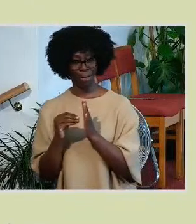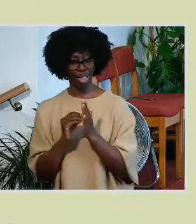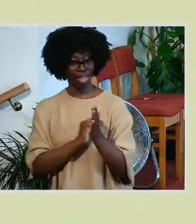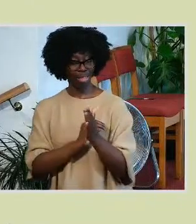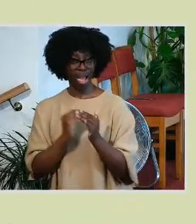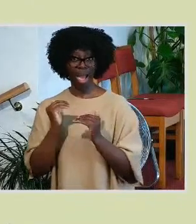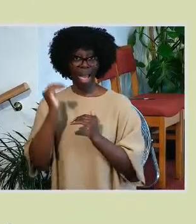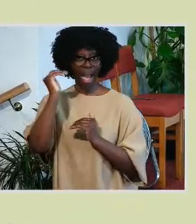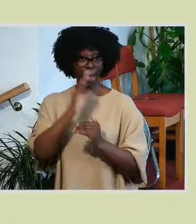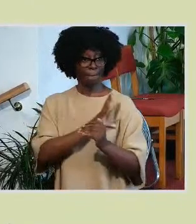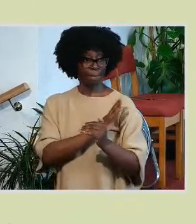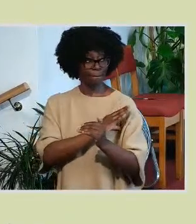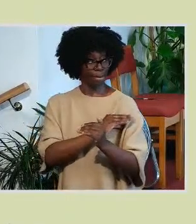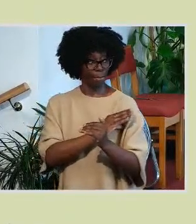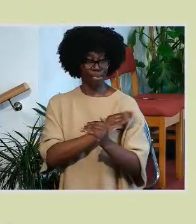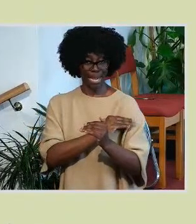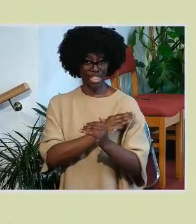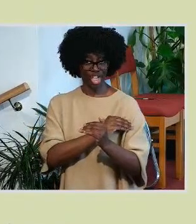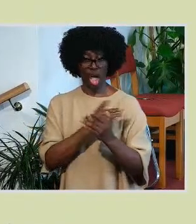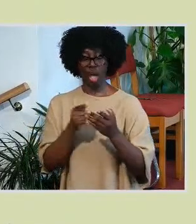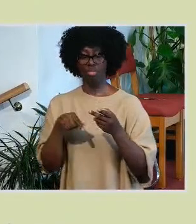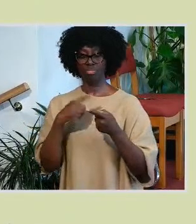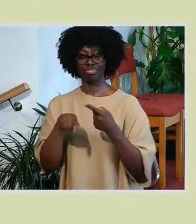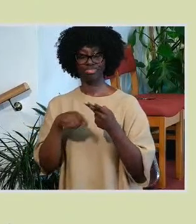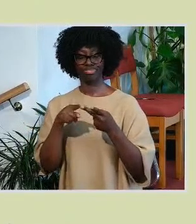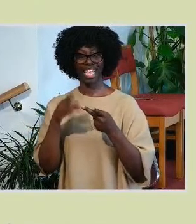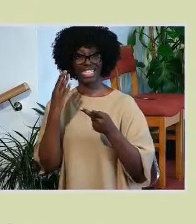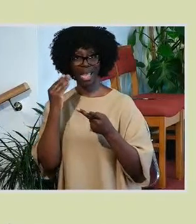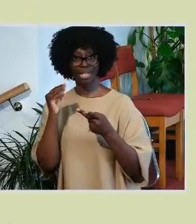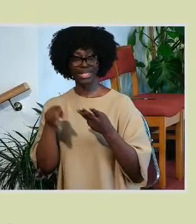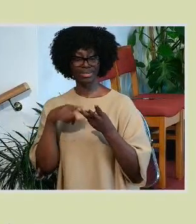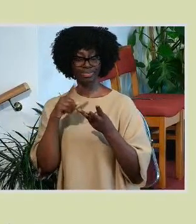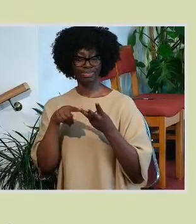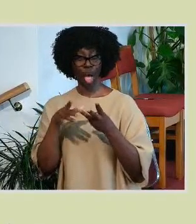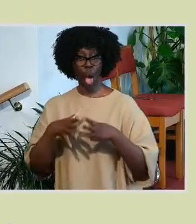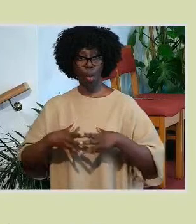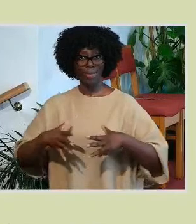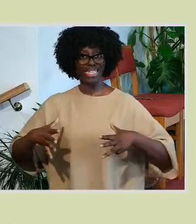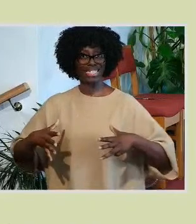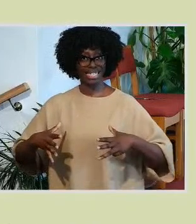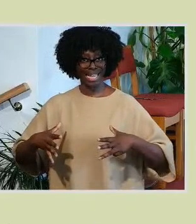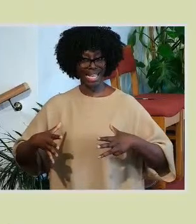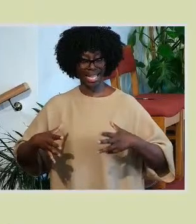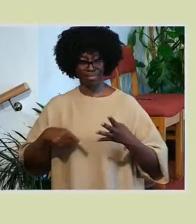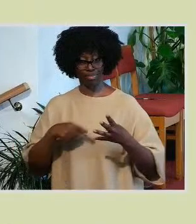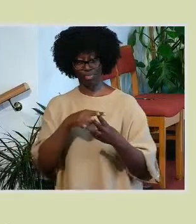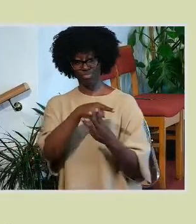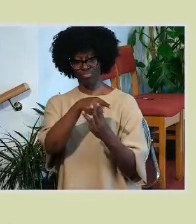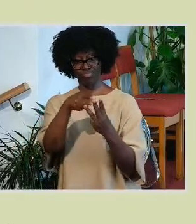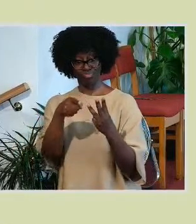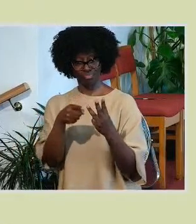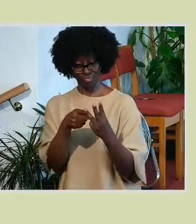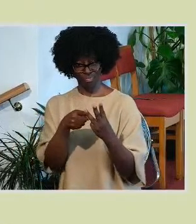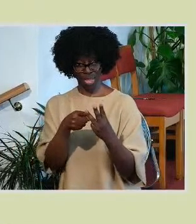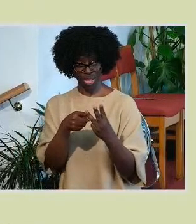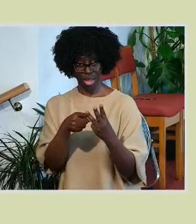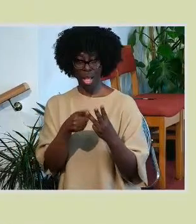diabetes, obesity, which together put you at a higher risk of having heart